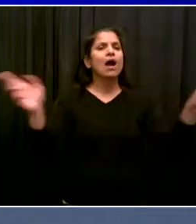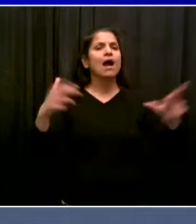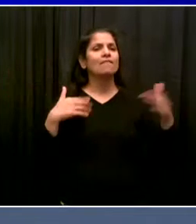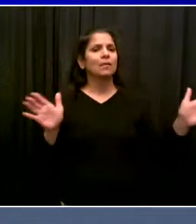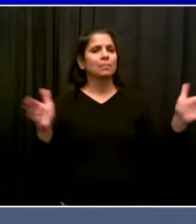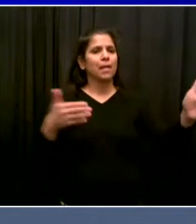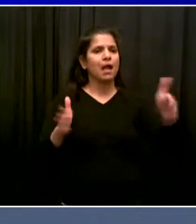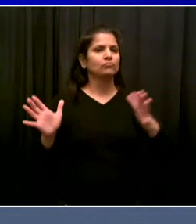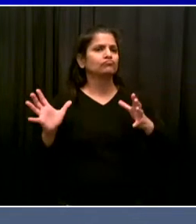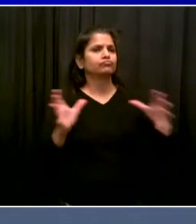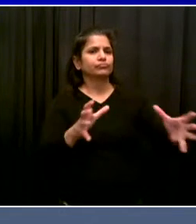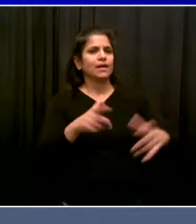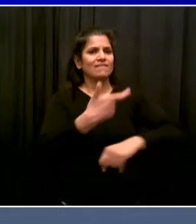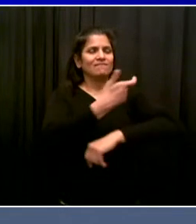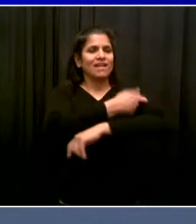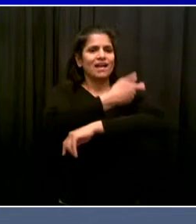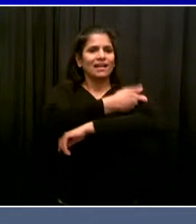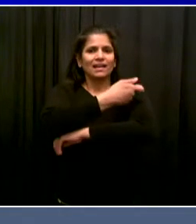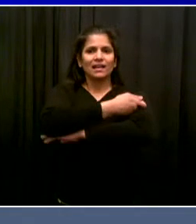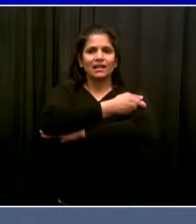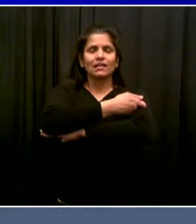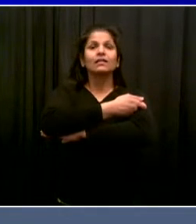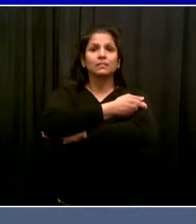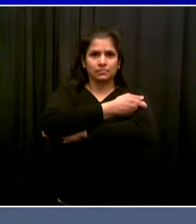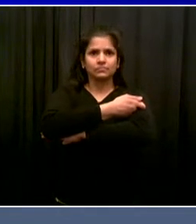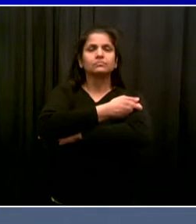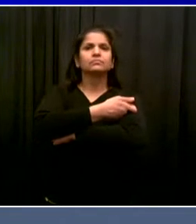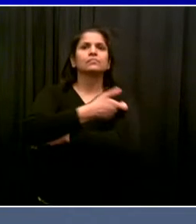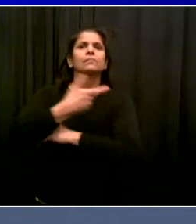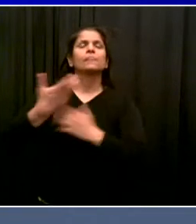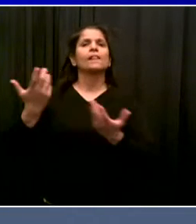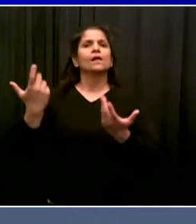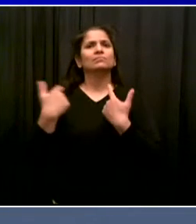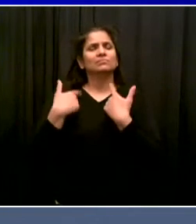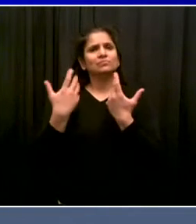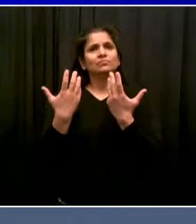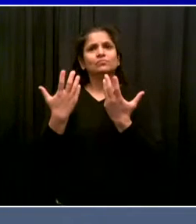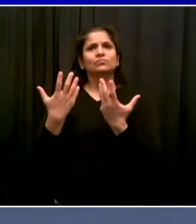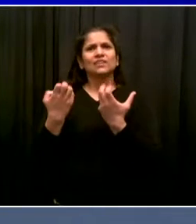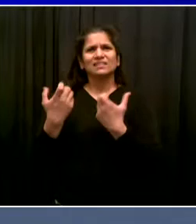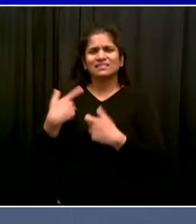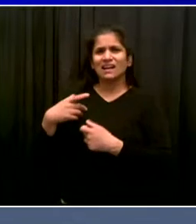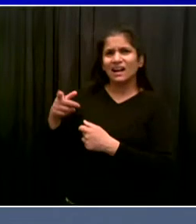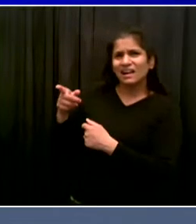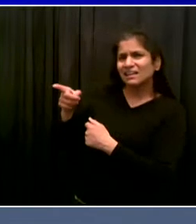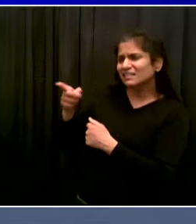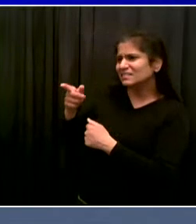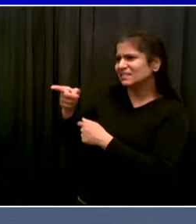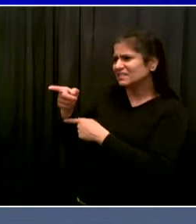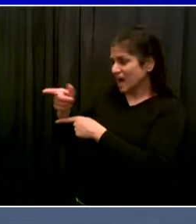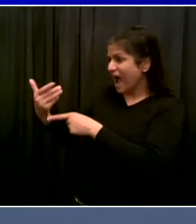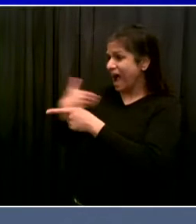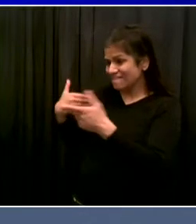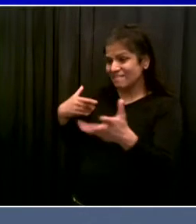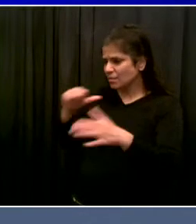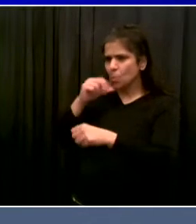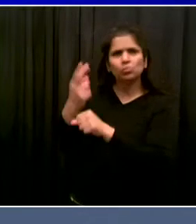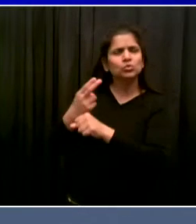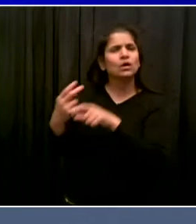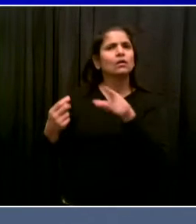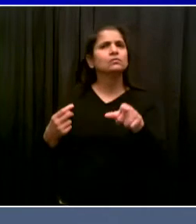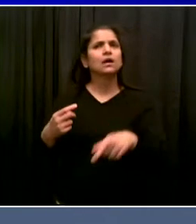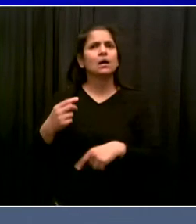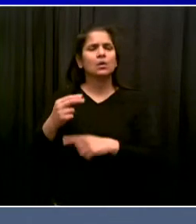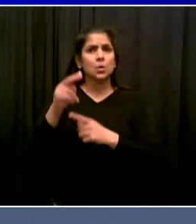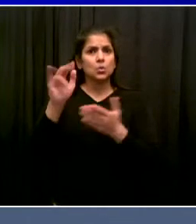got to get millions more people vaccinated. We need more vaccine immediately to make up for this challenge. Last point